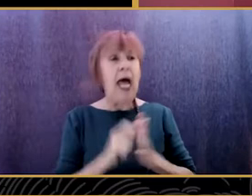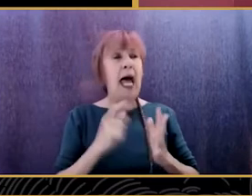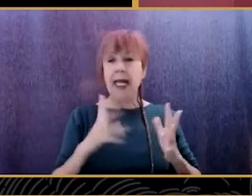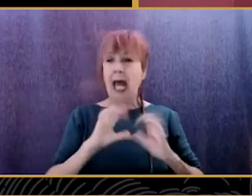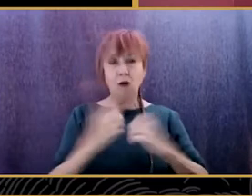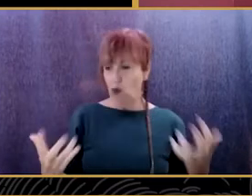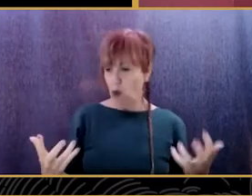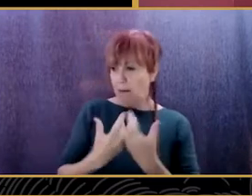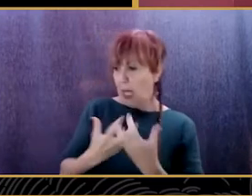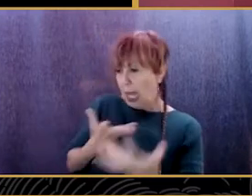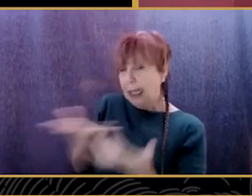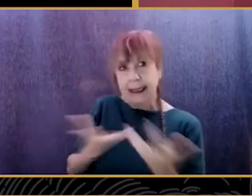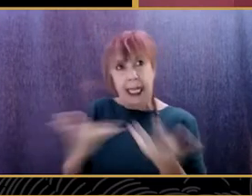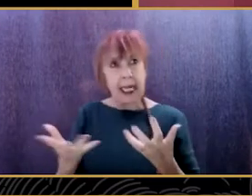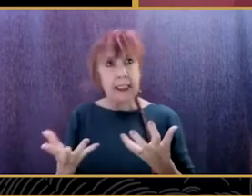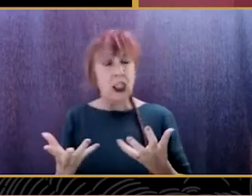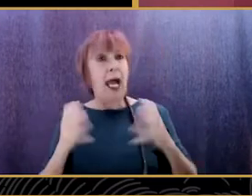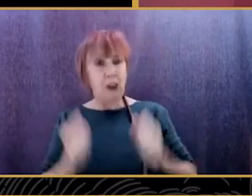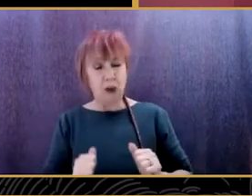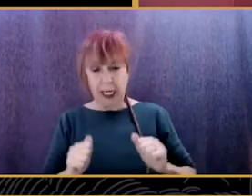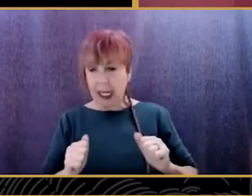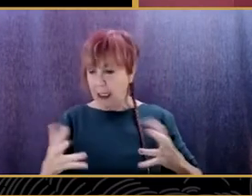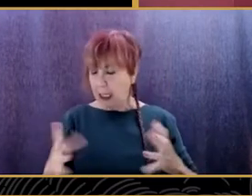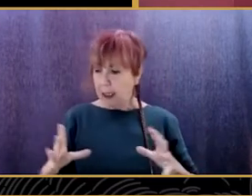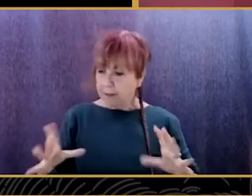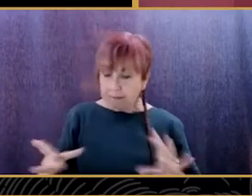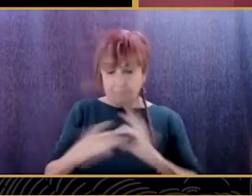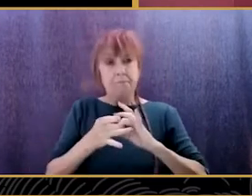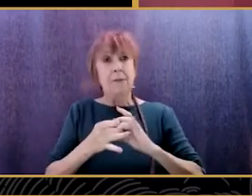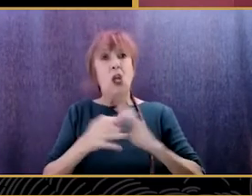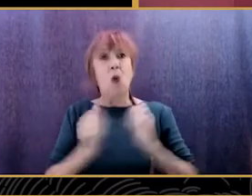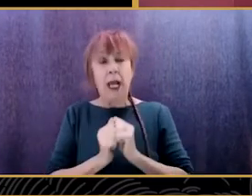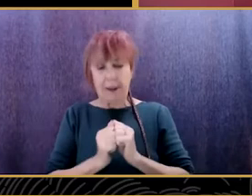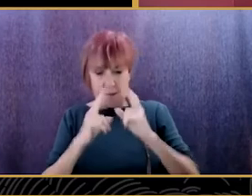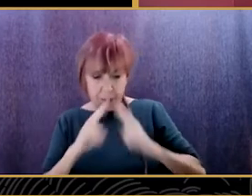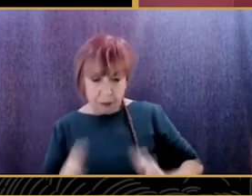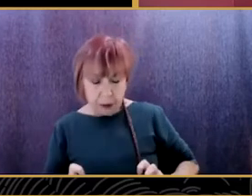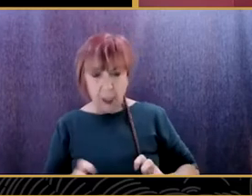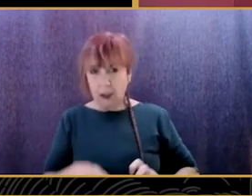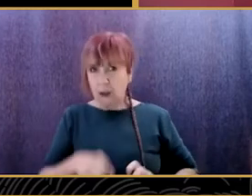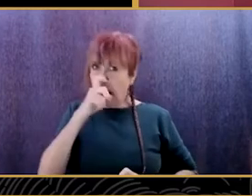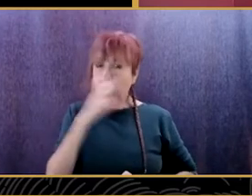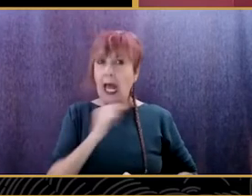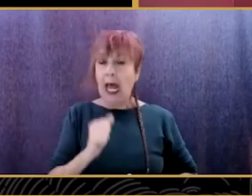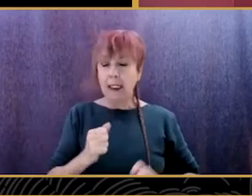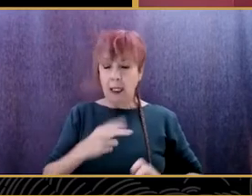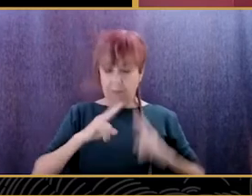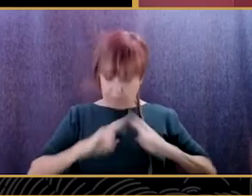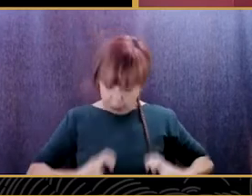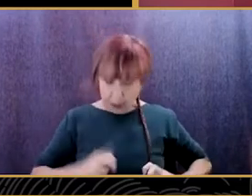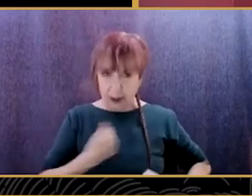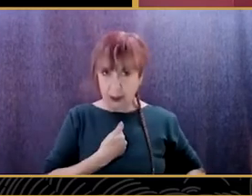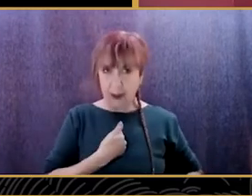most important to you can be accomplished through both analytical rigor and personal exploration. Defacing the Monument examines